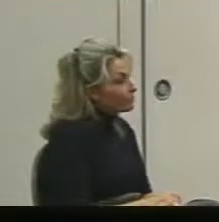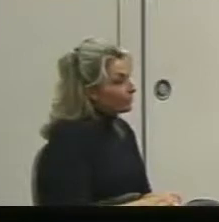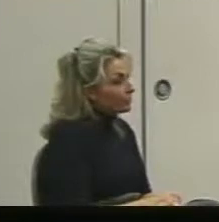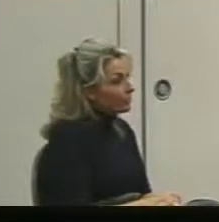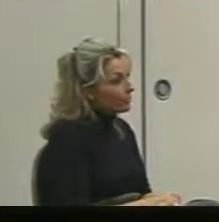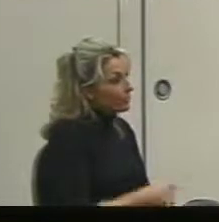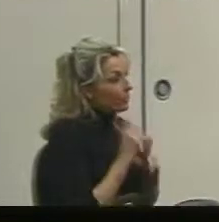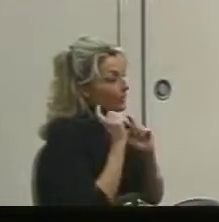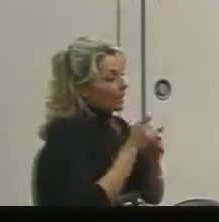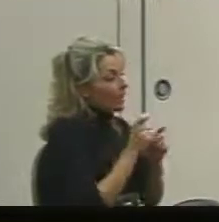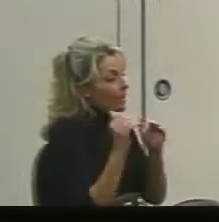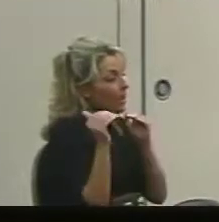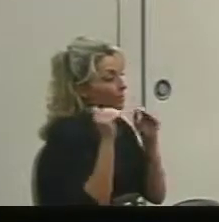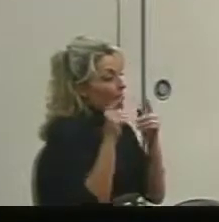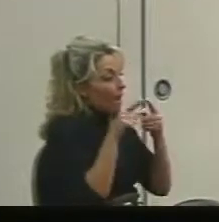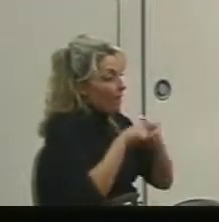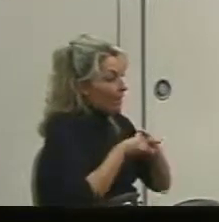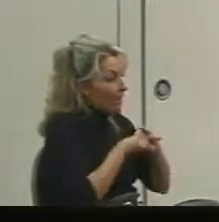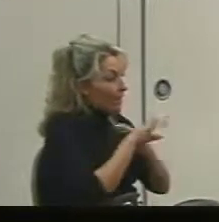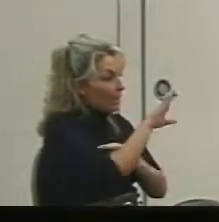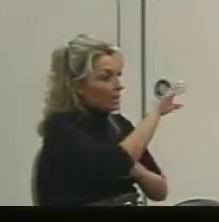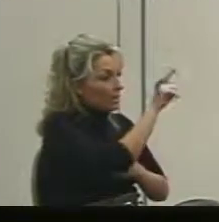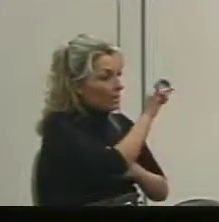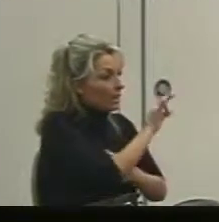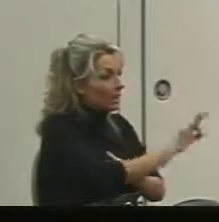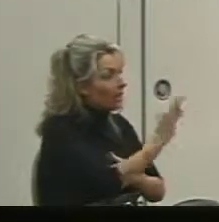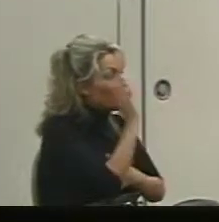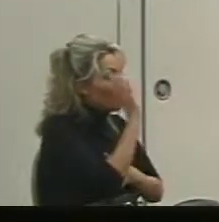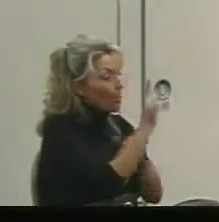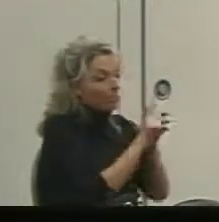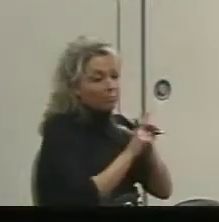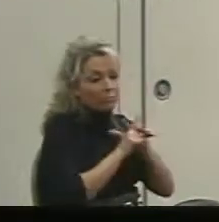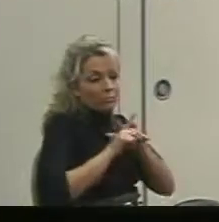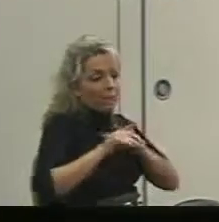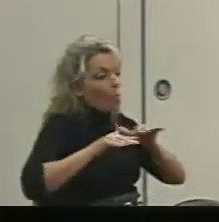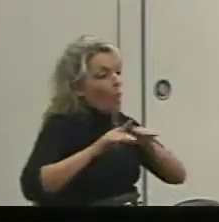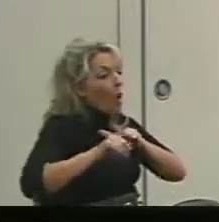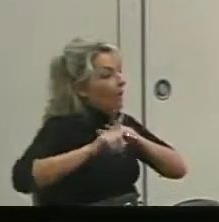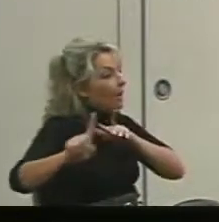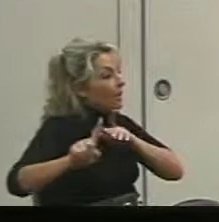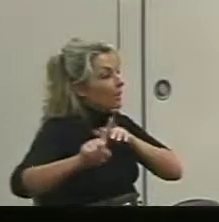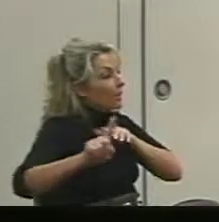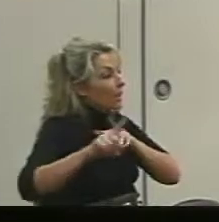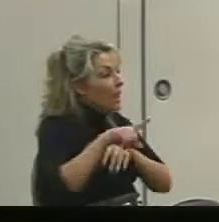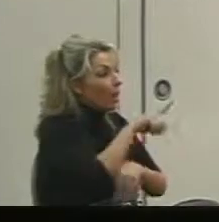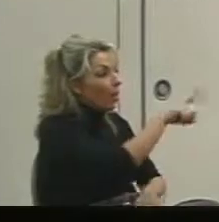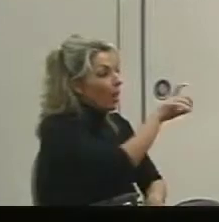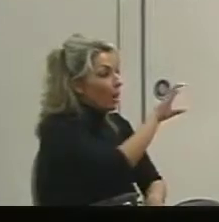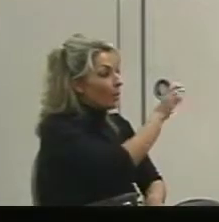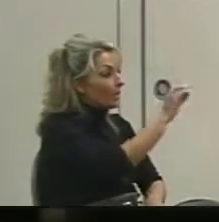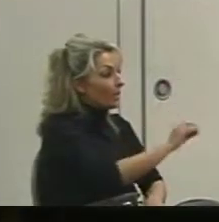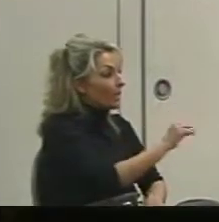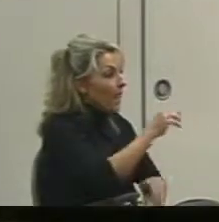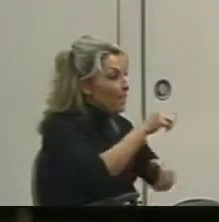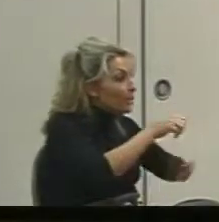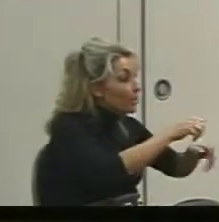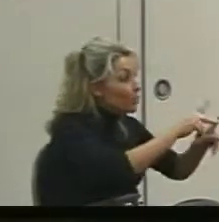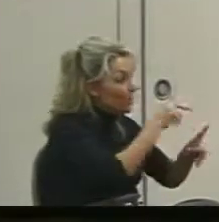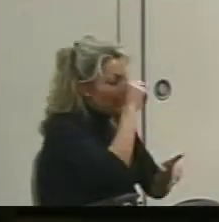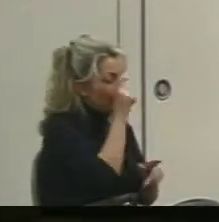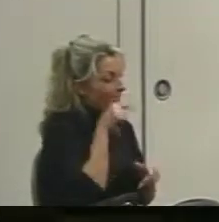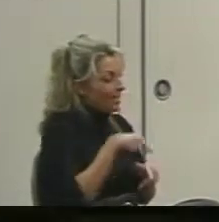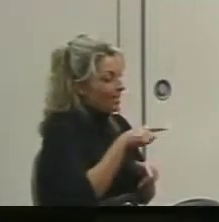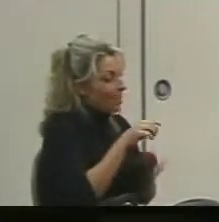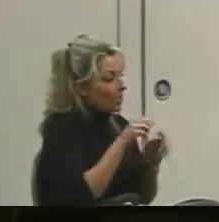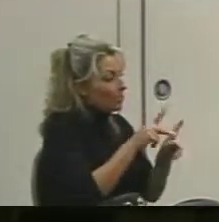Given a peer conflict, Cliff will walk away 100% of opportunities. Because these are opportunities. Given